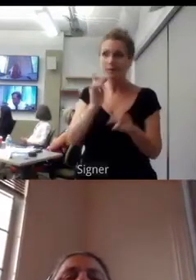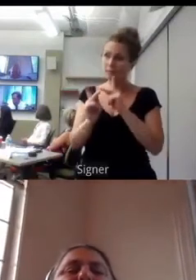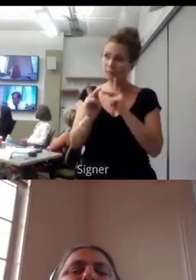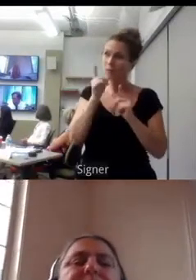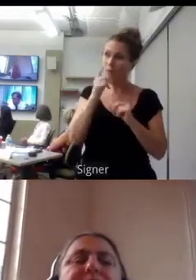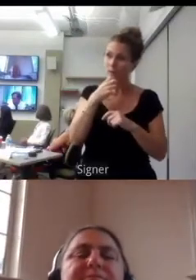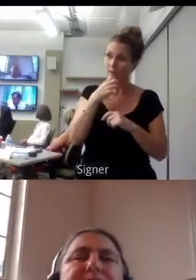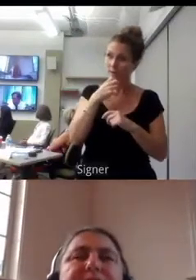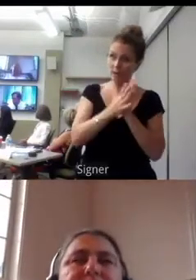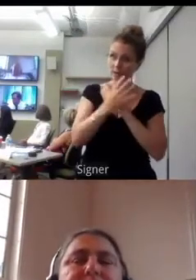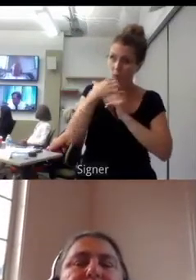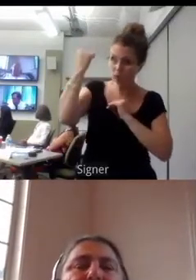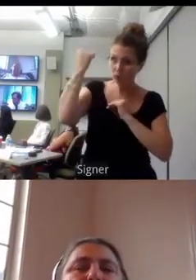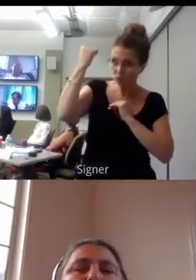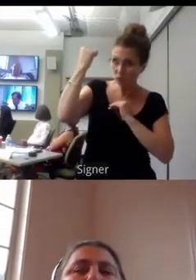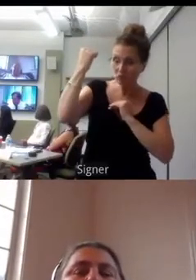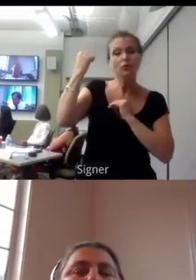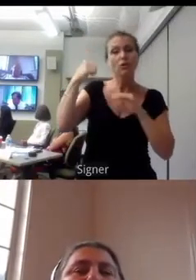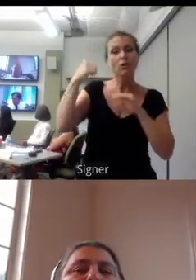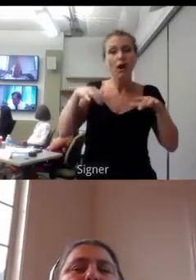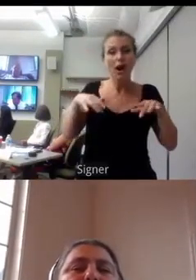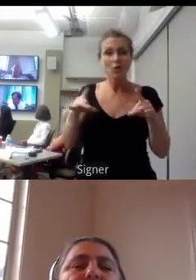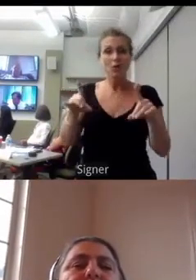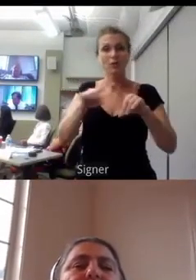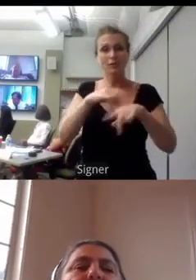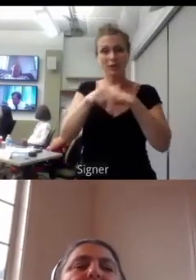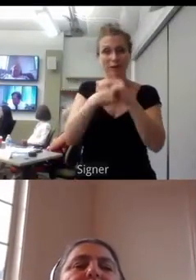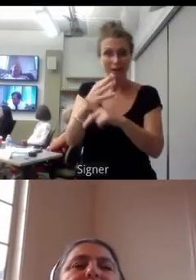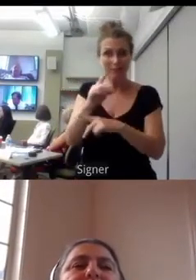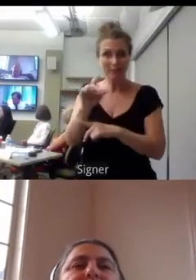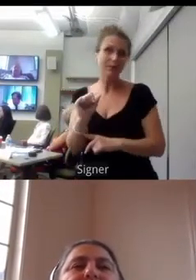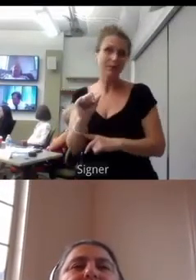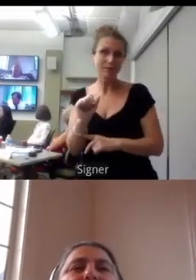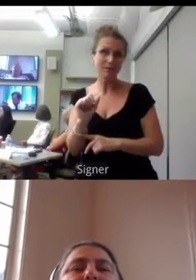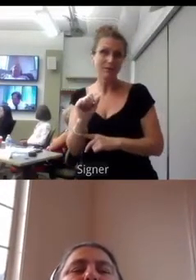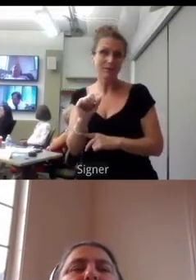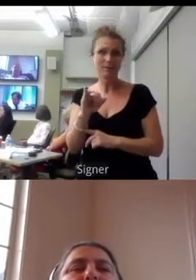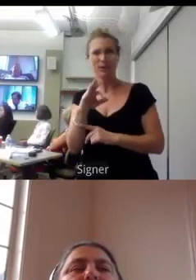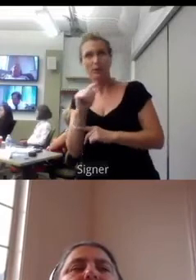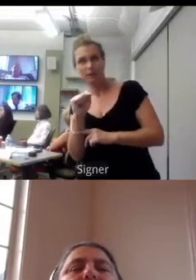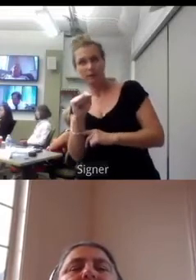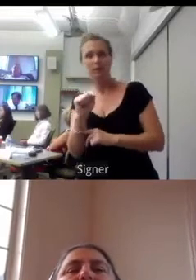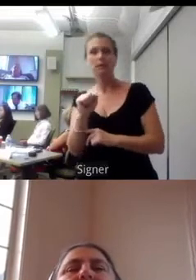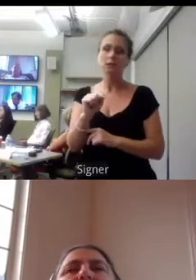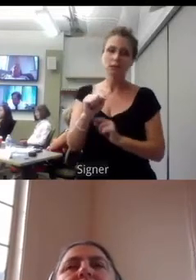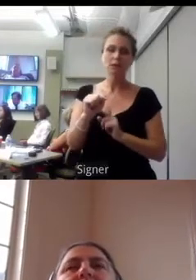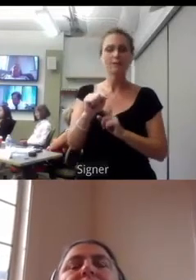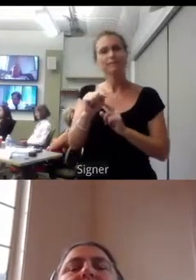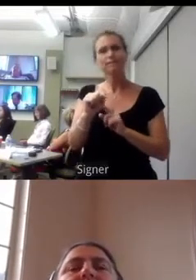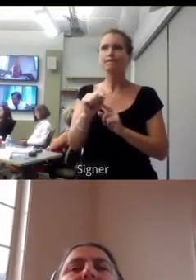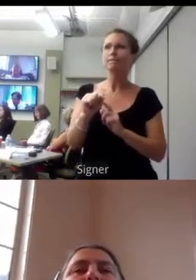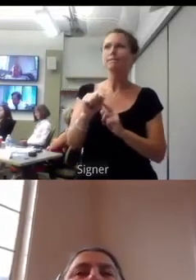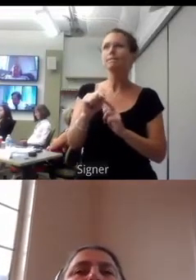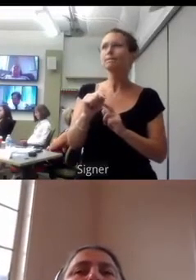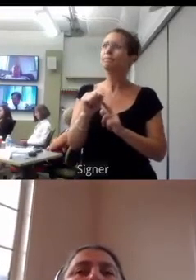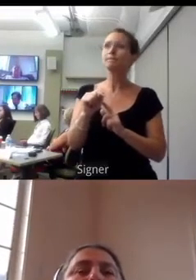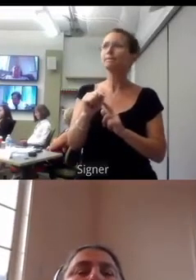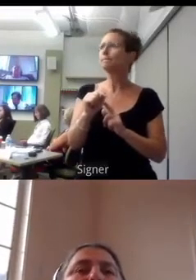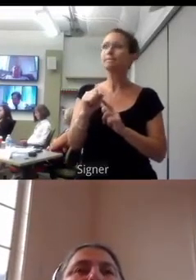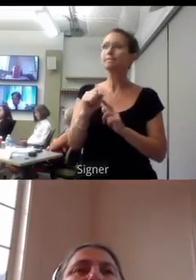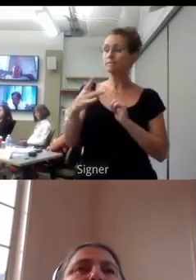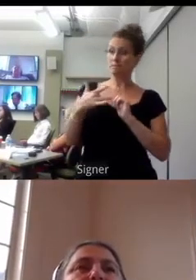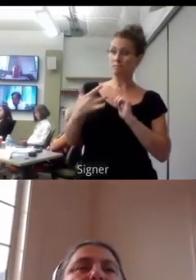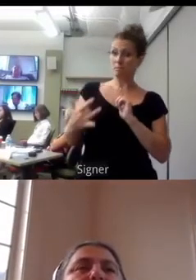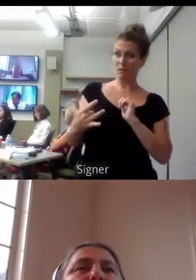various forms of impairments, but not in the way which is characterized typically by lists of